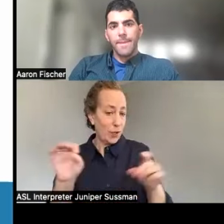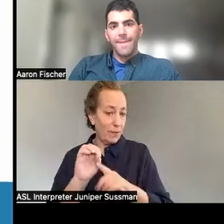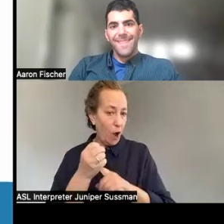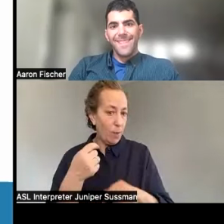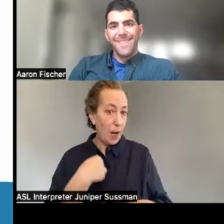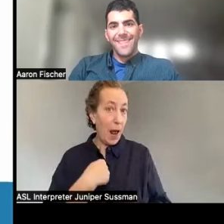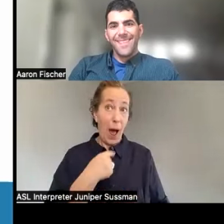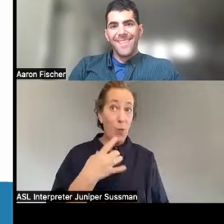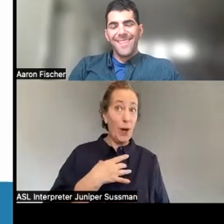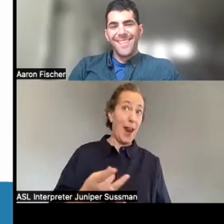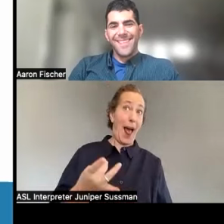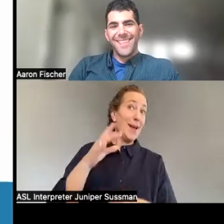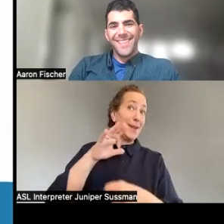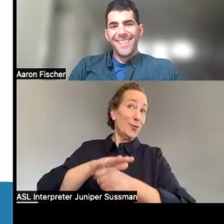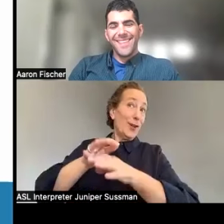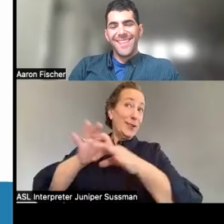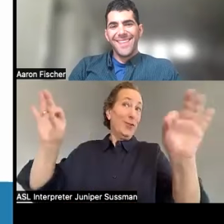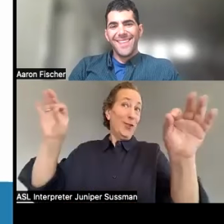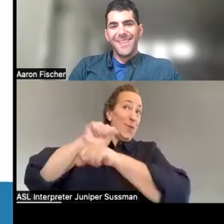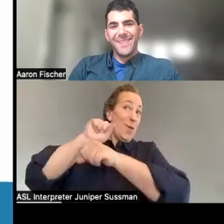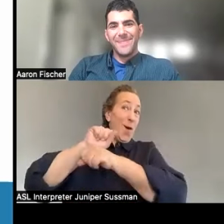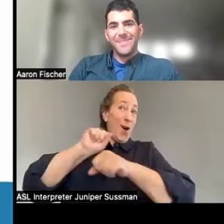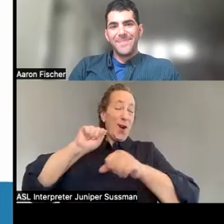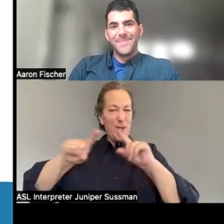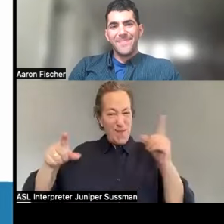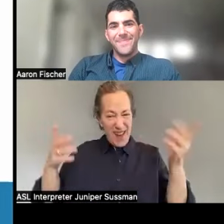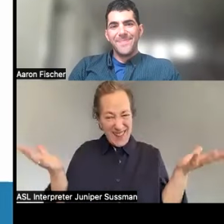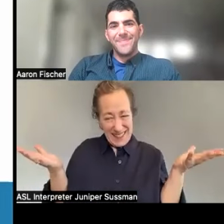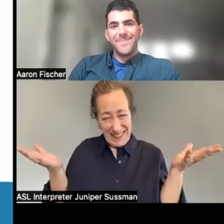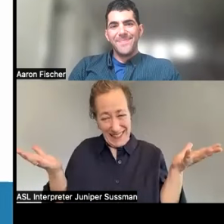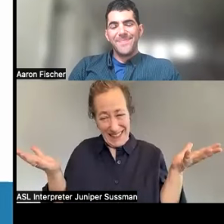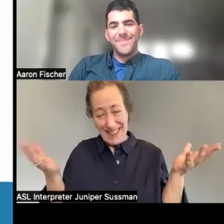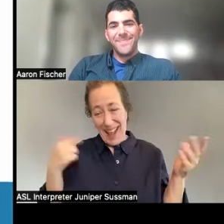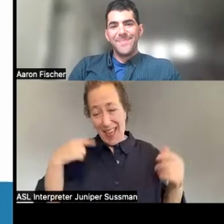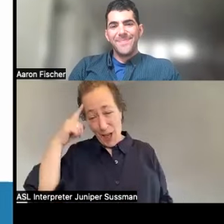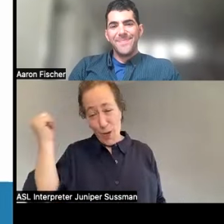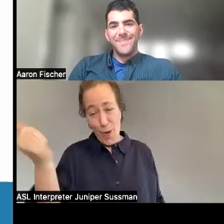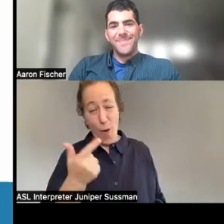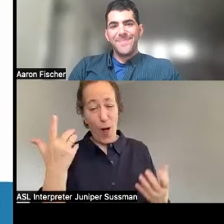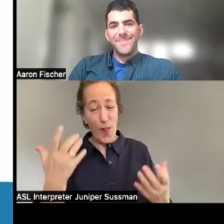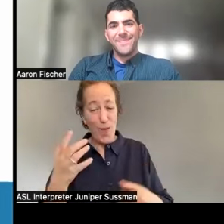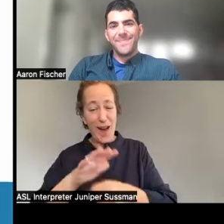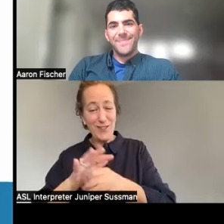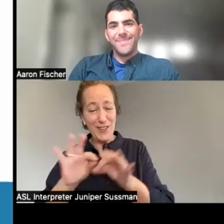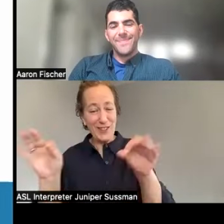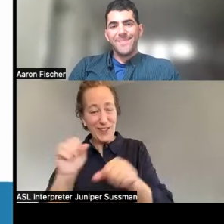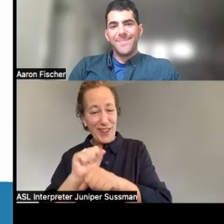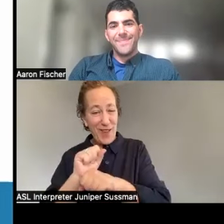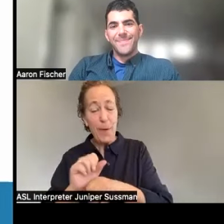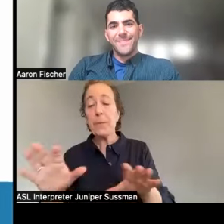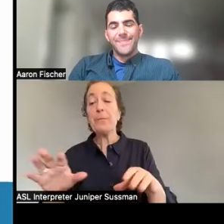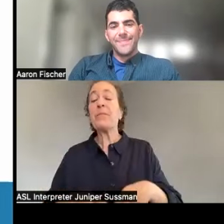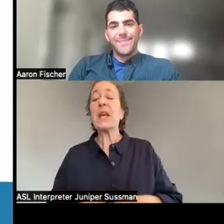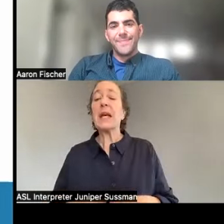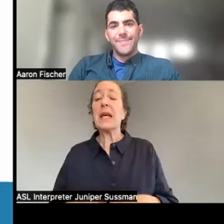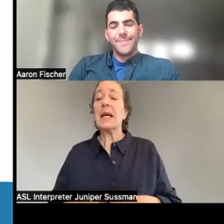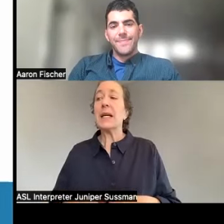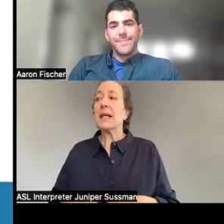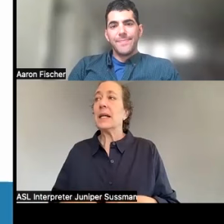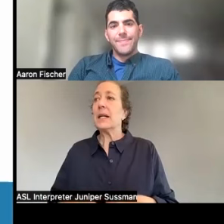know, I think we all would at some point. Don't request creation of a new